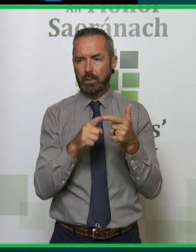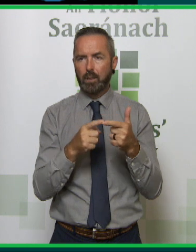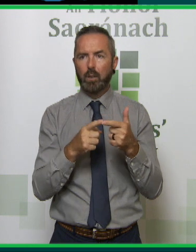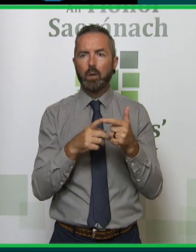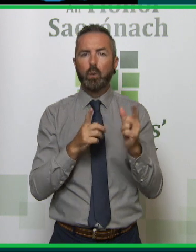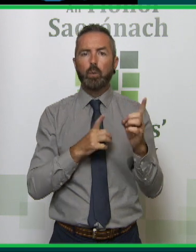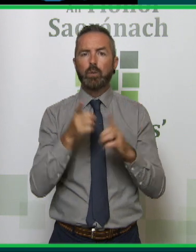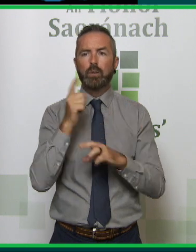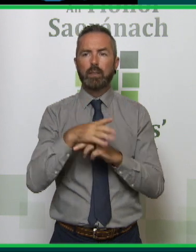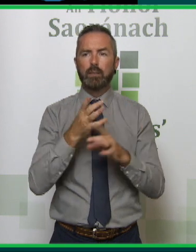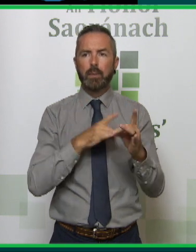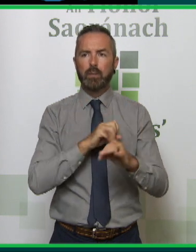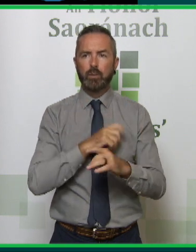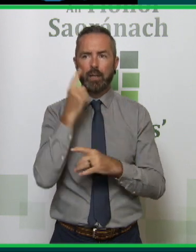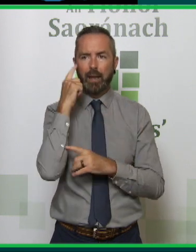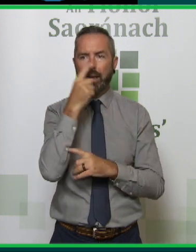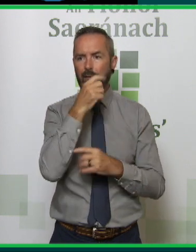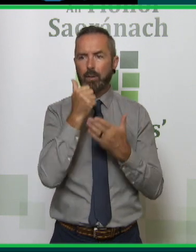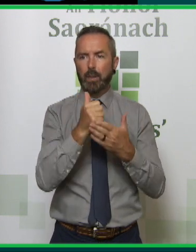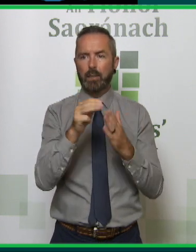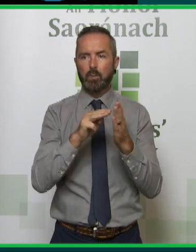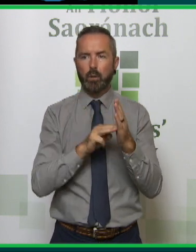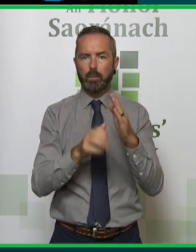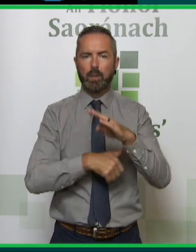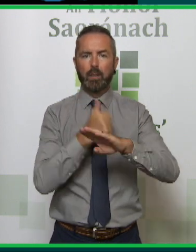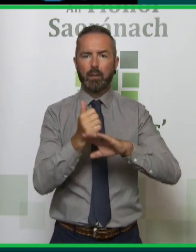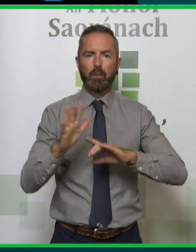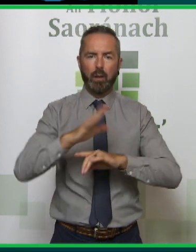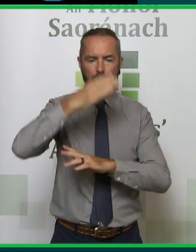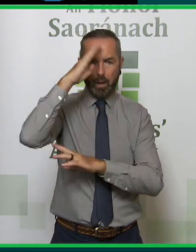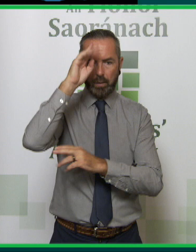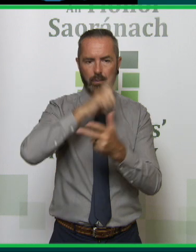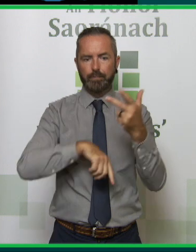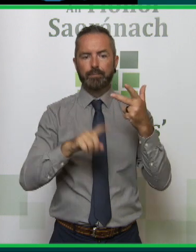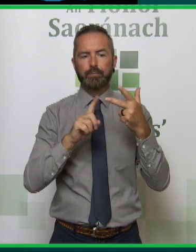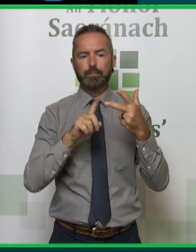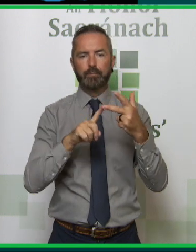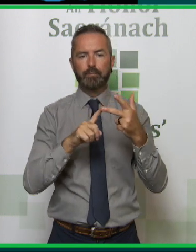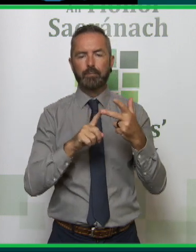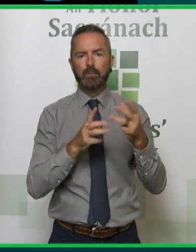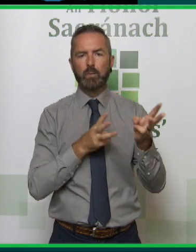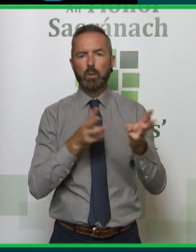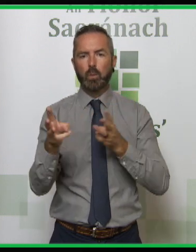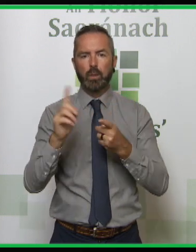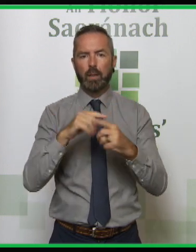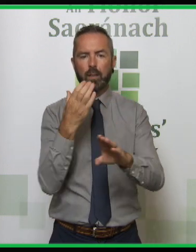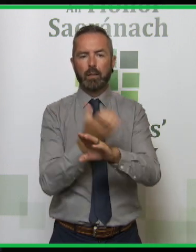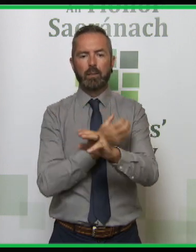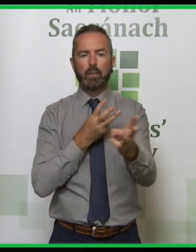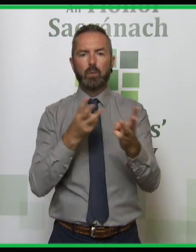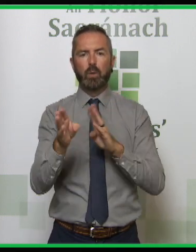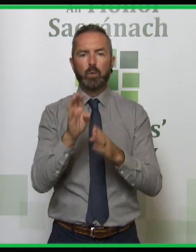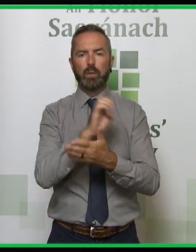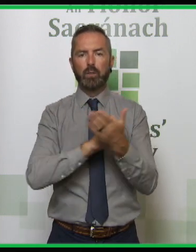that evidence-based programmes could be initiated across the country. And the third part is we are working and will continue to work with our